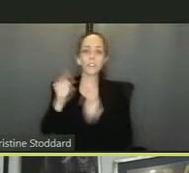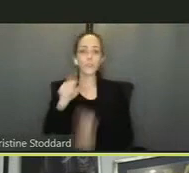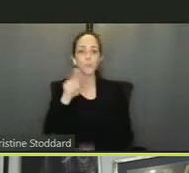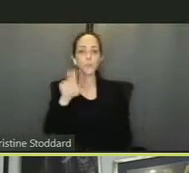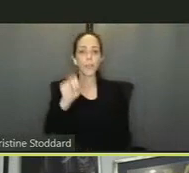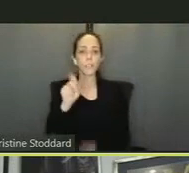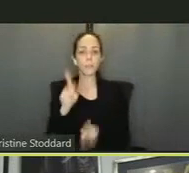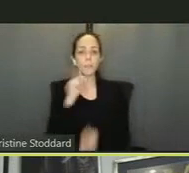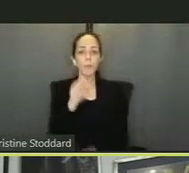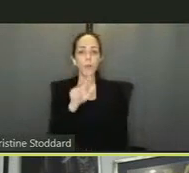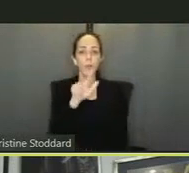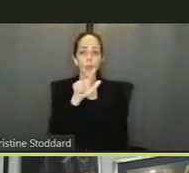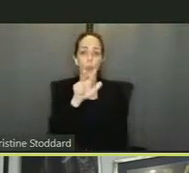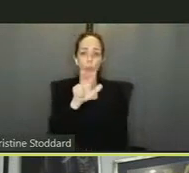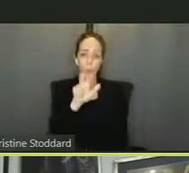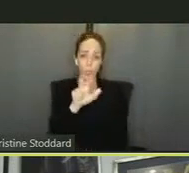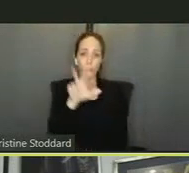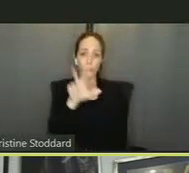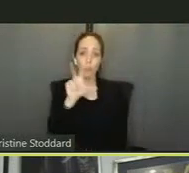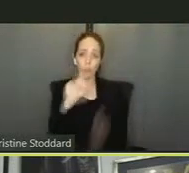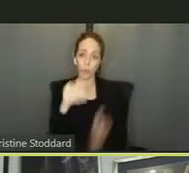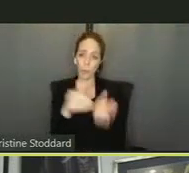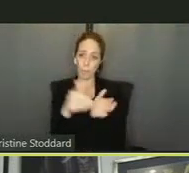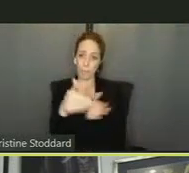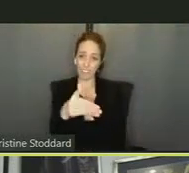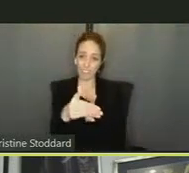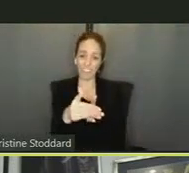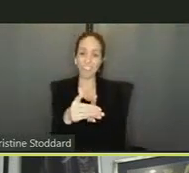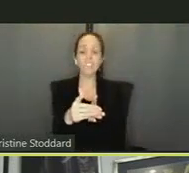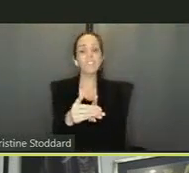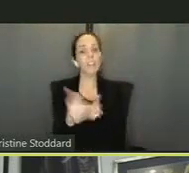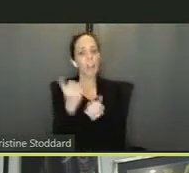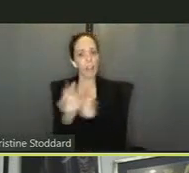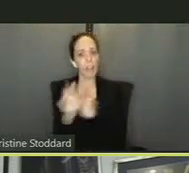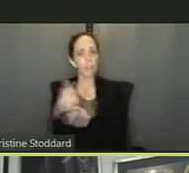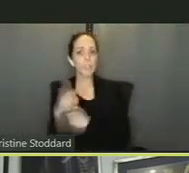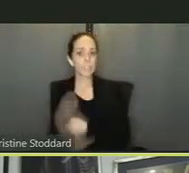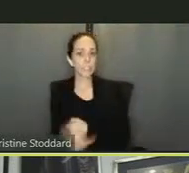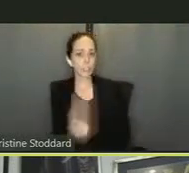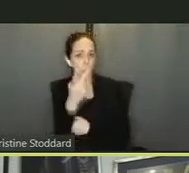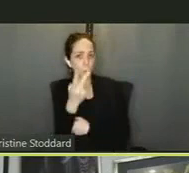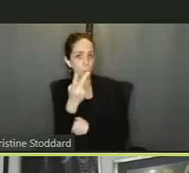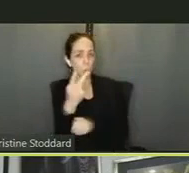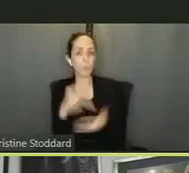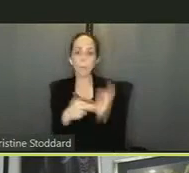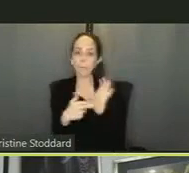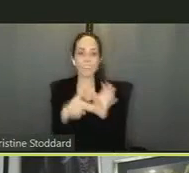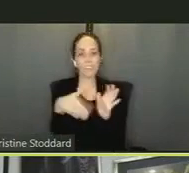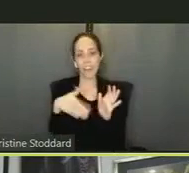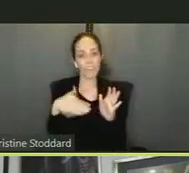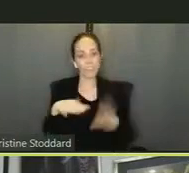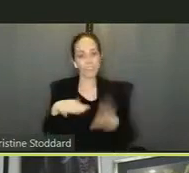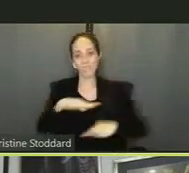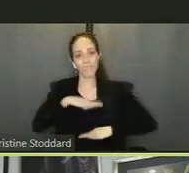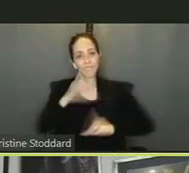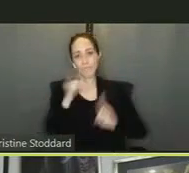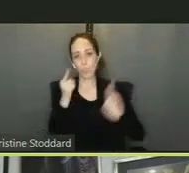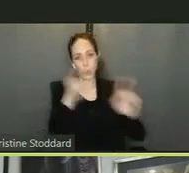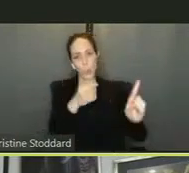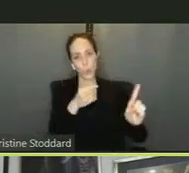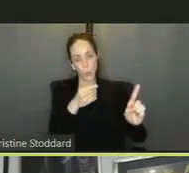million, and of these vaccines, everyone needs 2, we are a long way off before we meet the goal herd immunity, which is